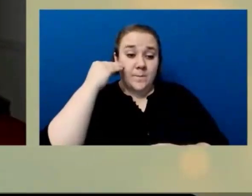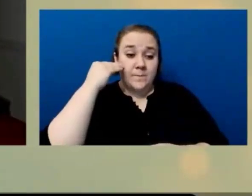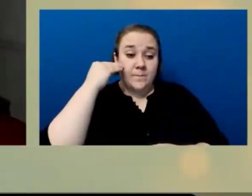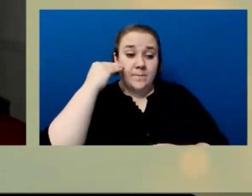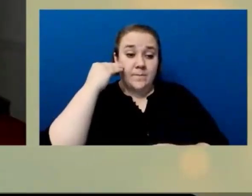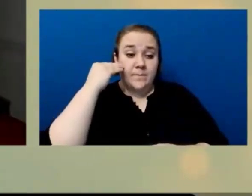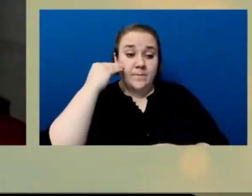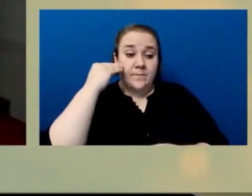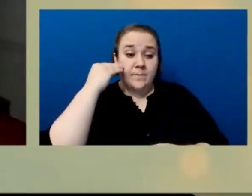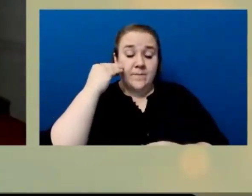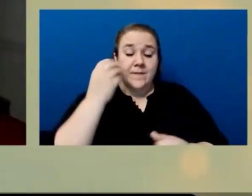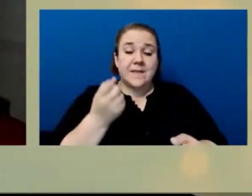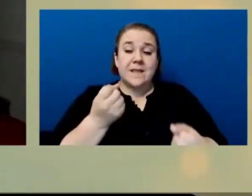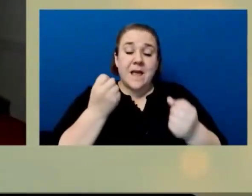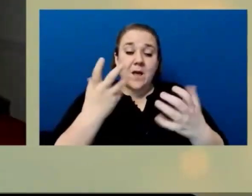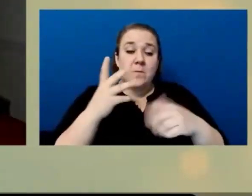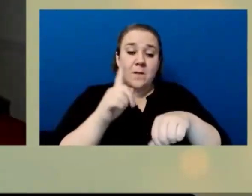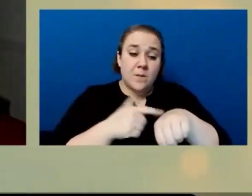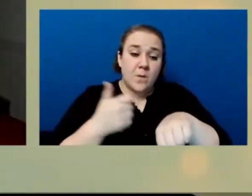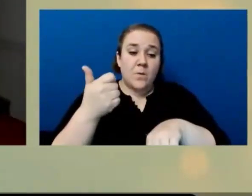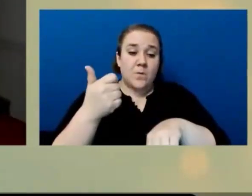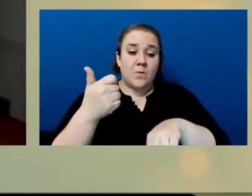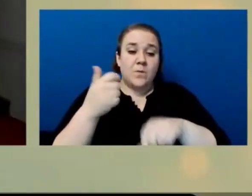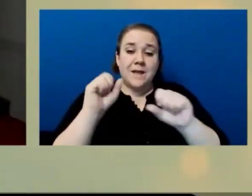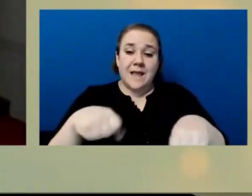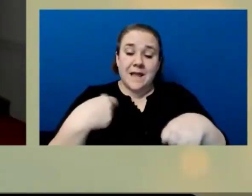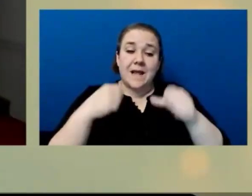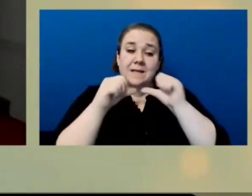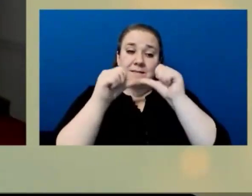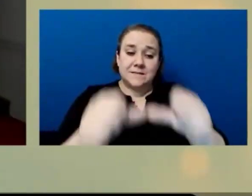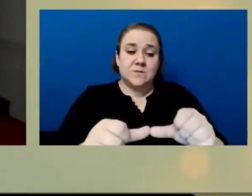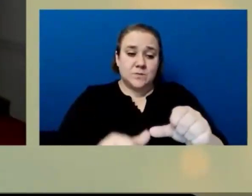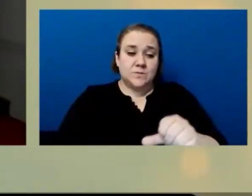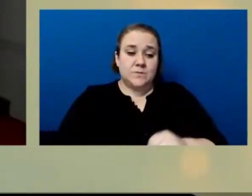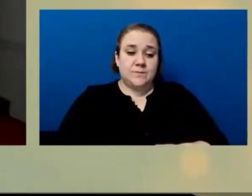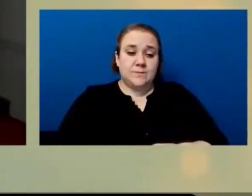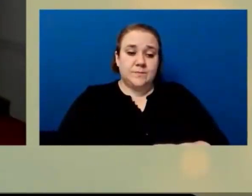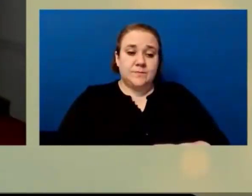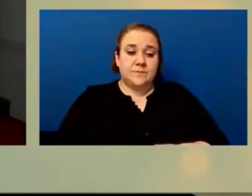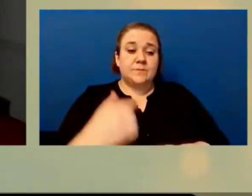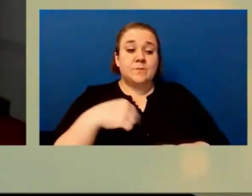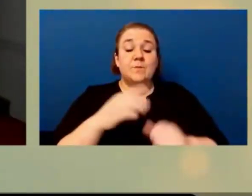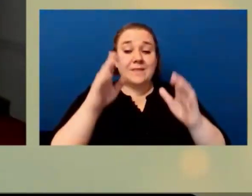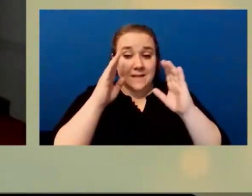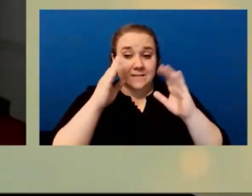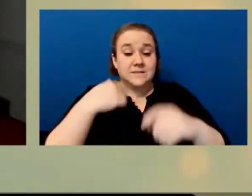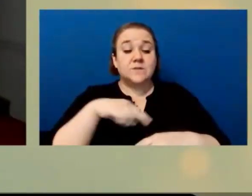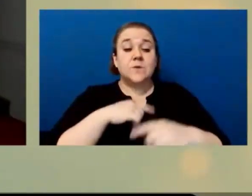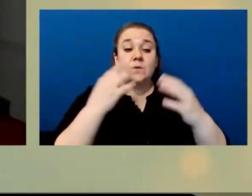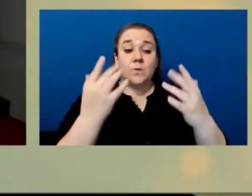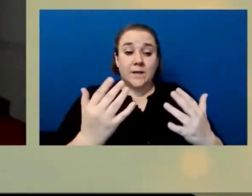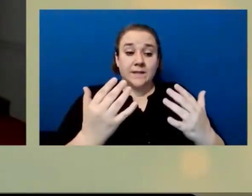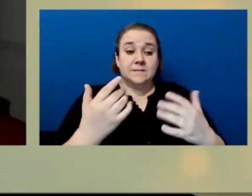Of how much longer can I hang on We listen,